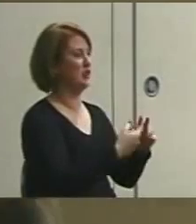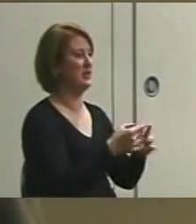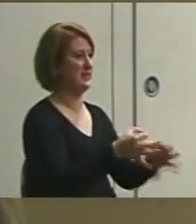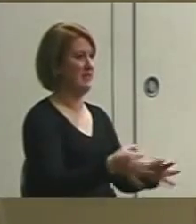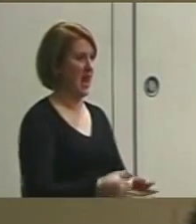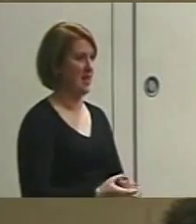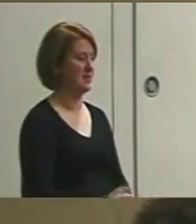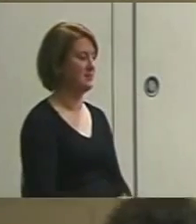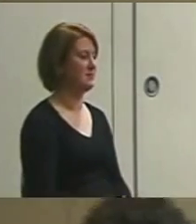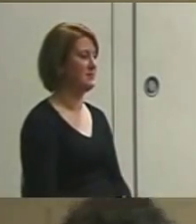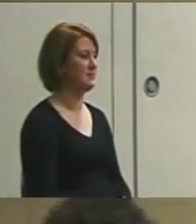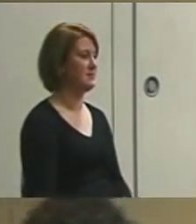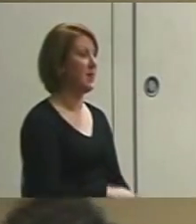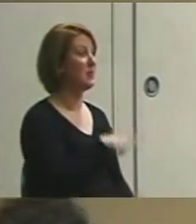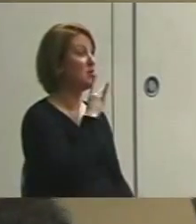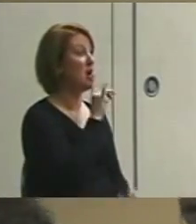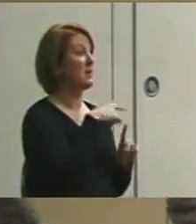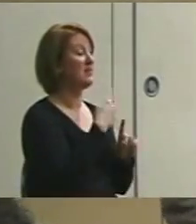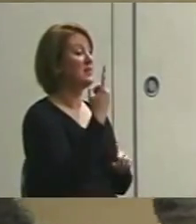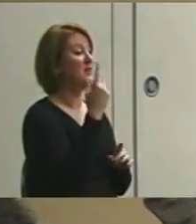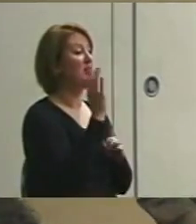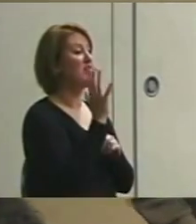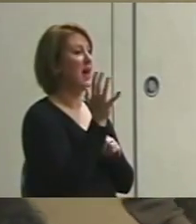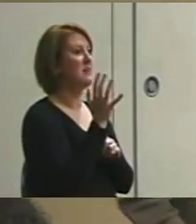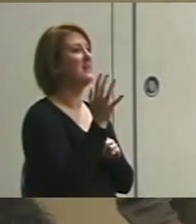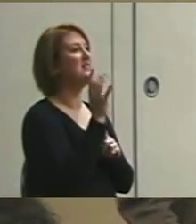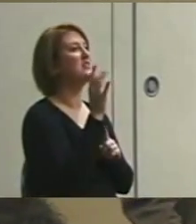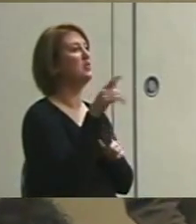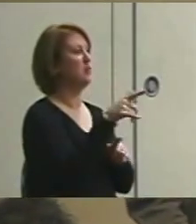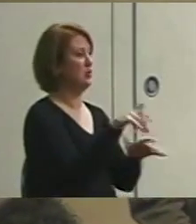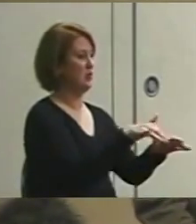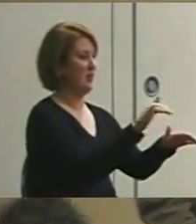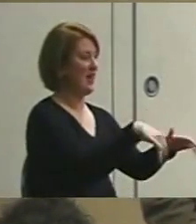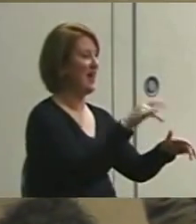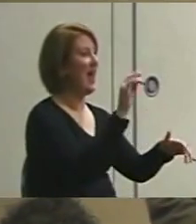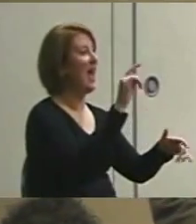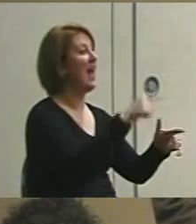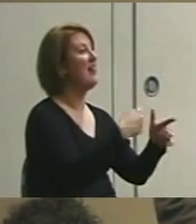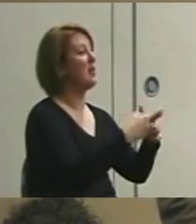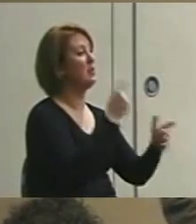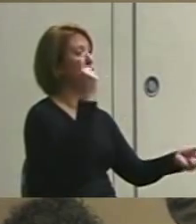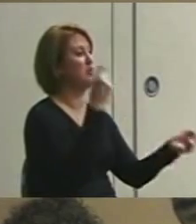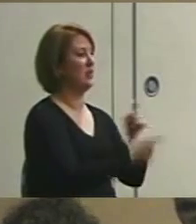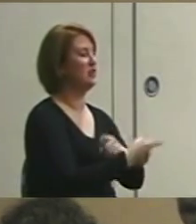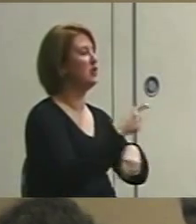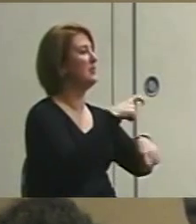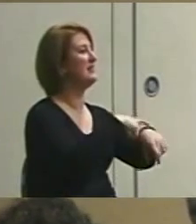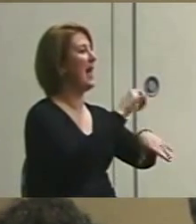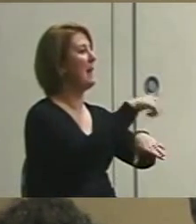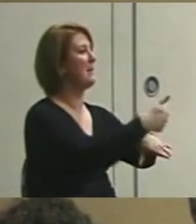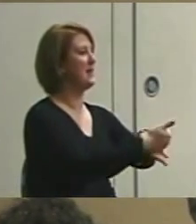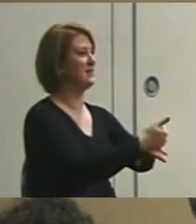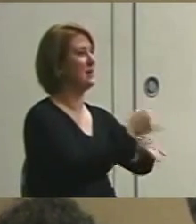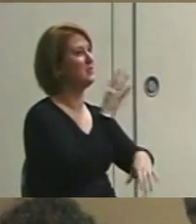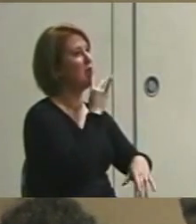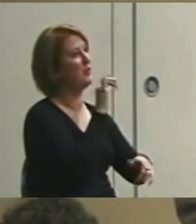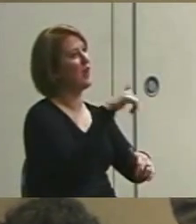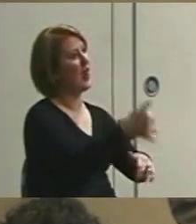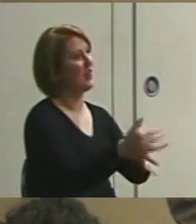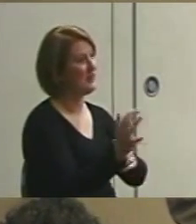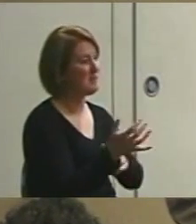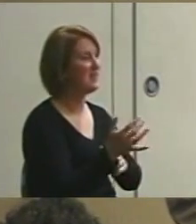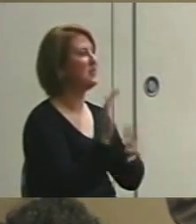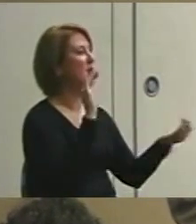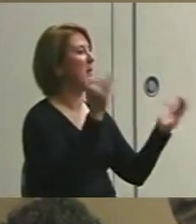I'm going to talk about something for five minutes and give you a chance to do that and then I'm going to switch and have you do a time based one and I'm going to talk for another five minutes and I'm going to have you